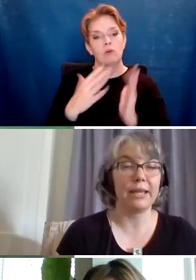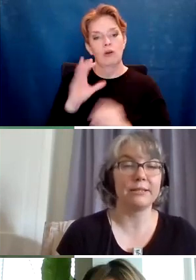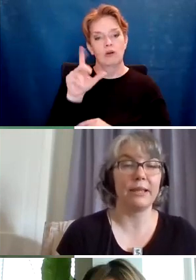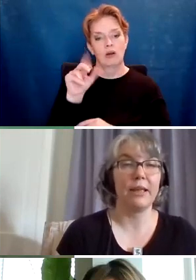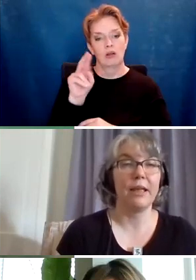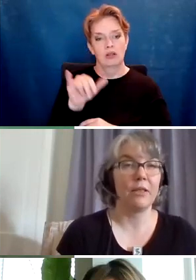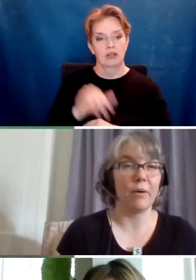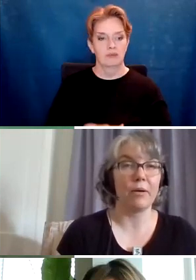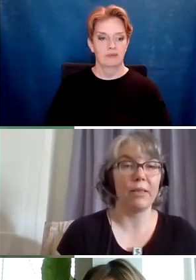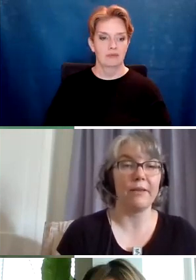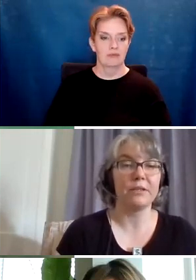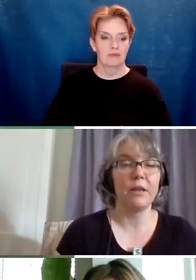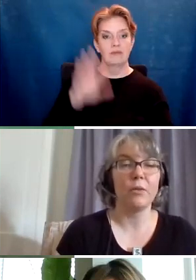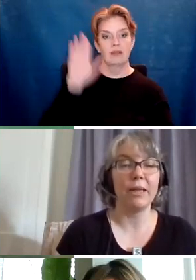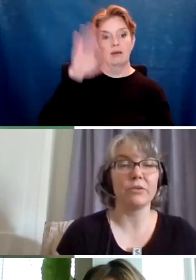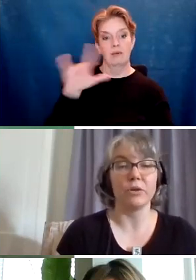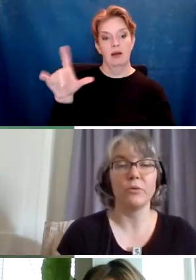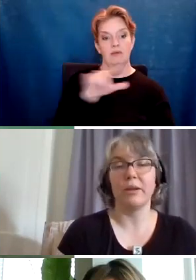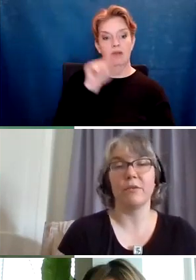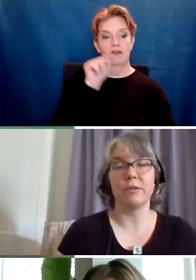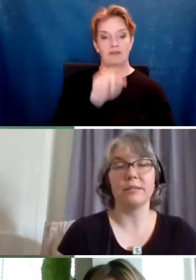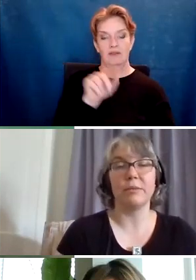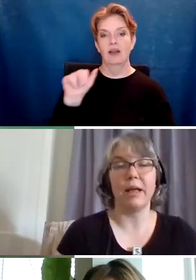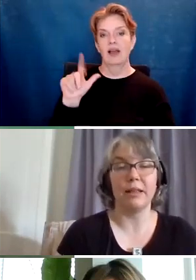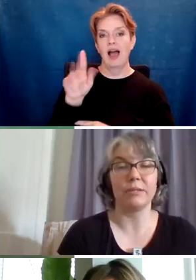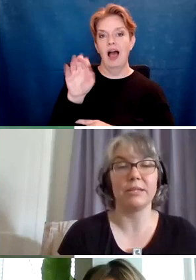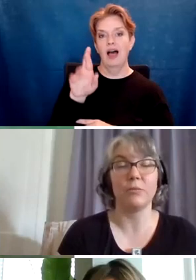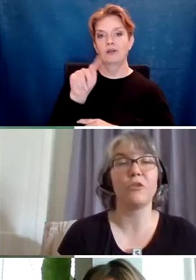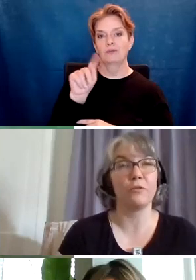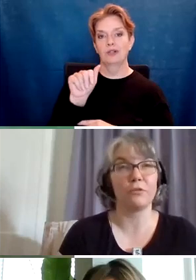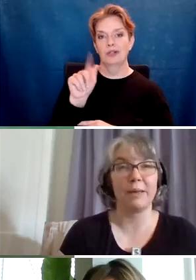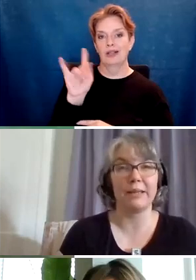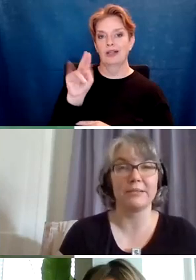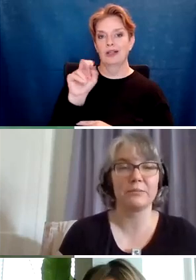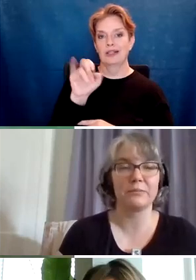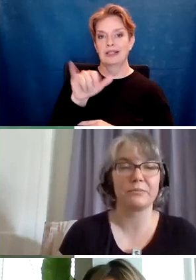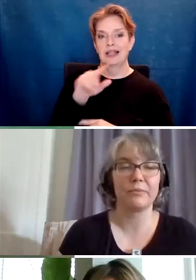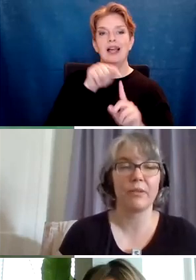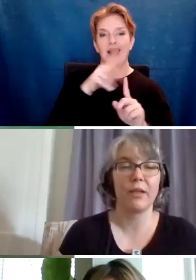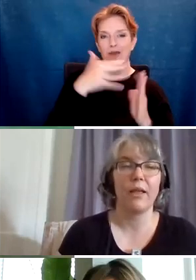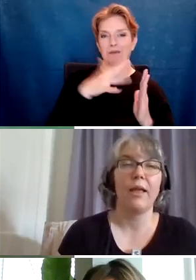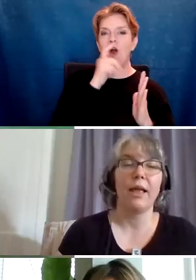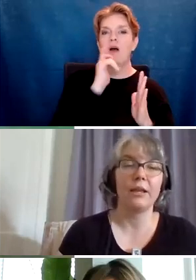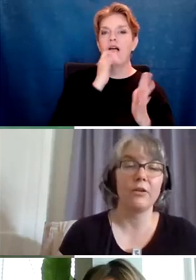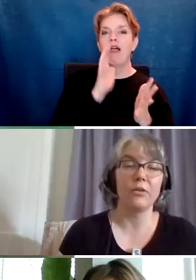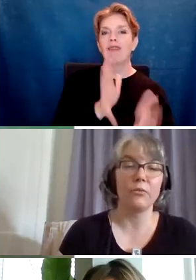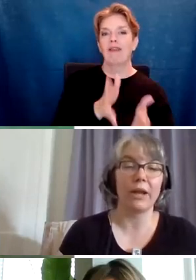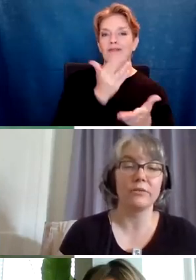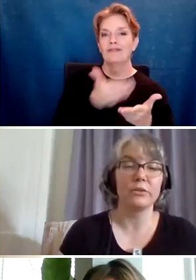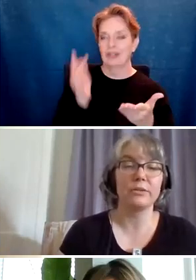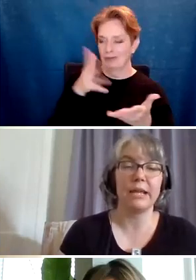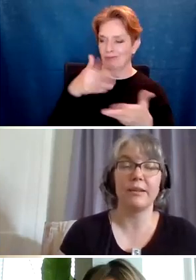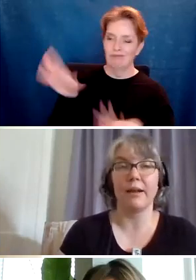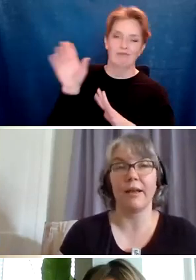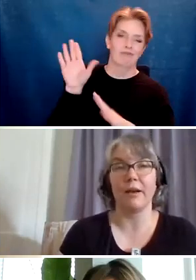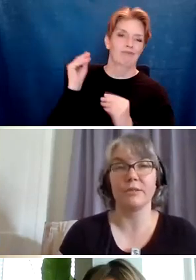Alberta Kinsey, in the bottom left, the painter who inadvertently supplied Clementine with her first paints. And here are the writers